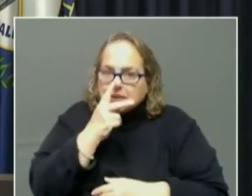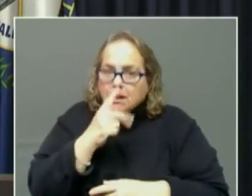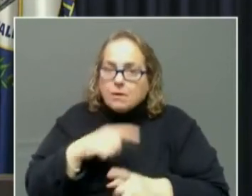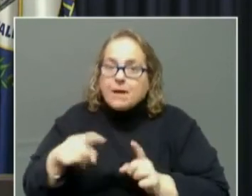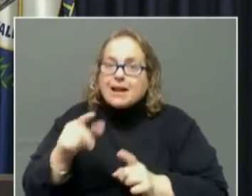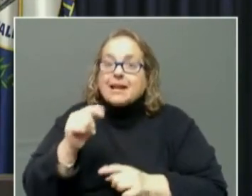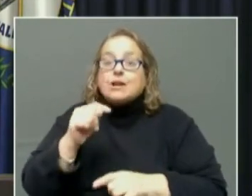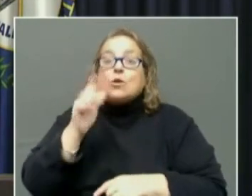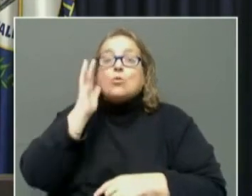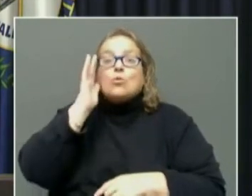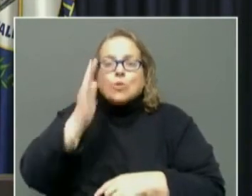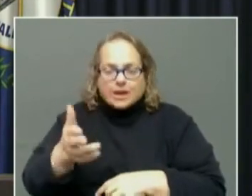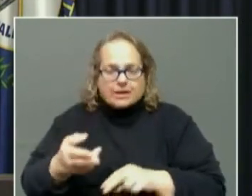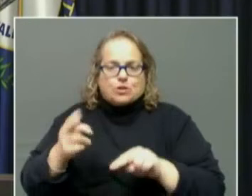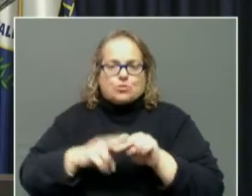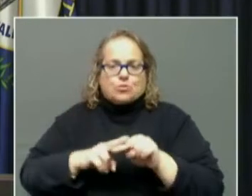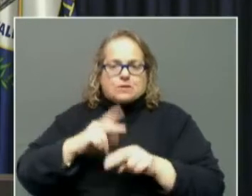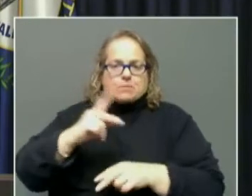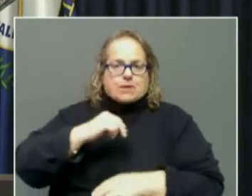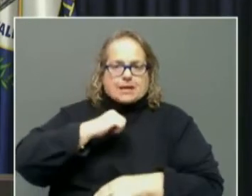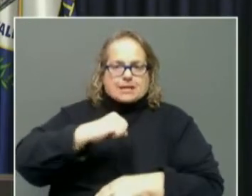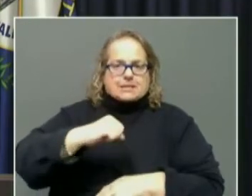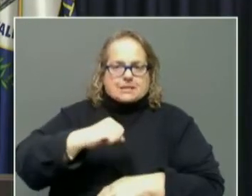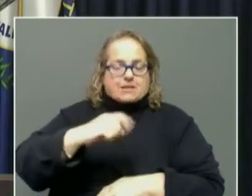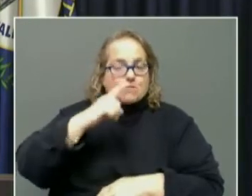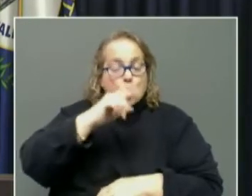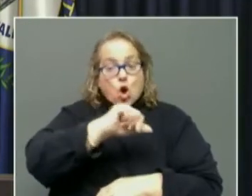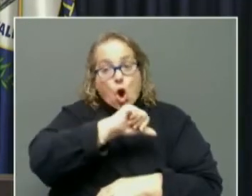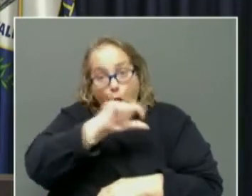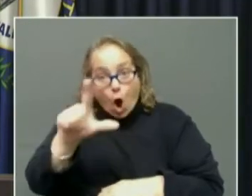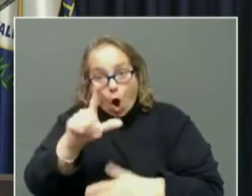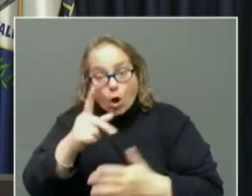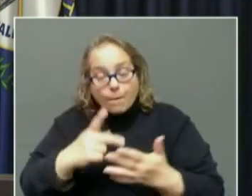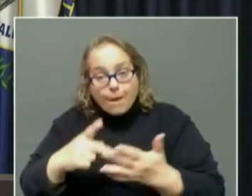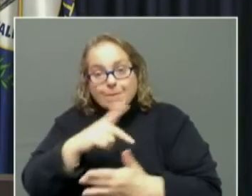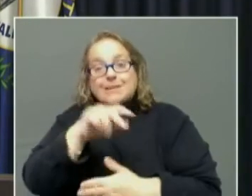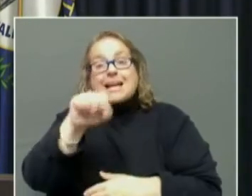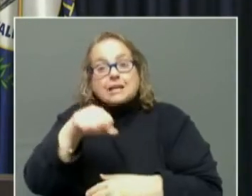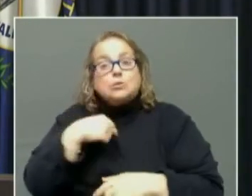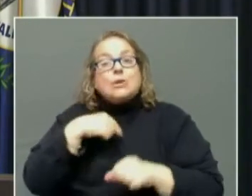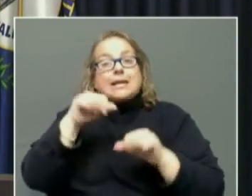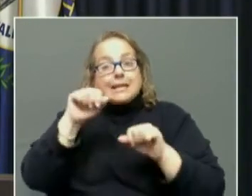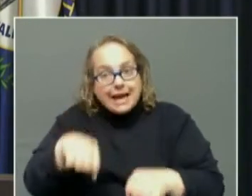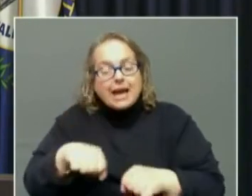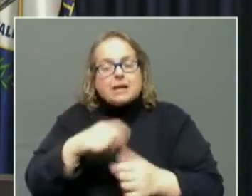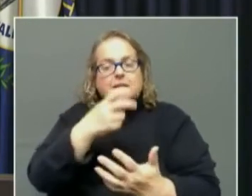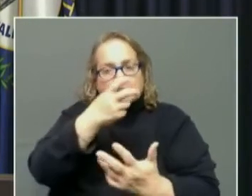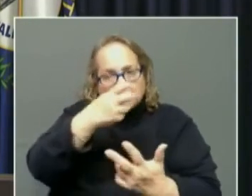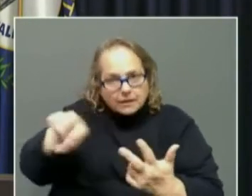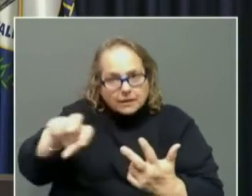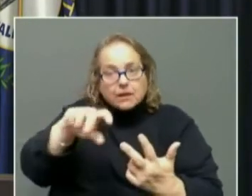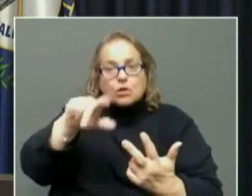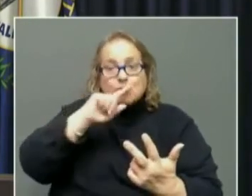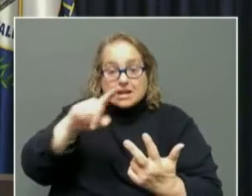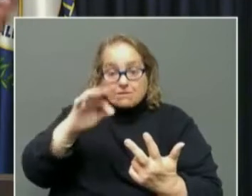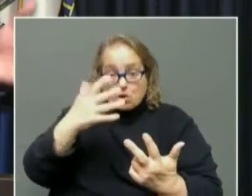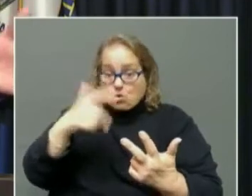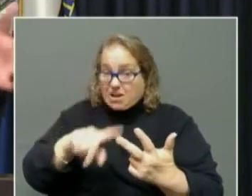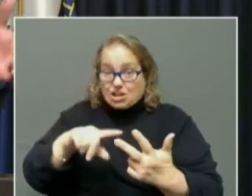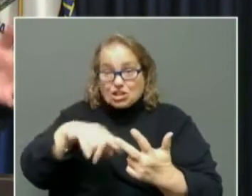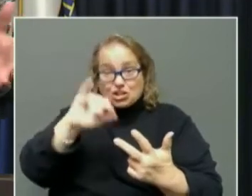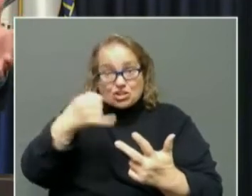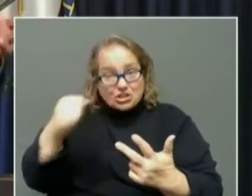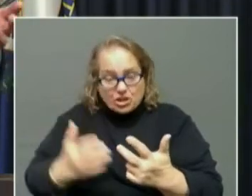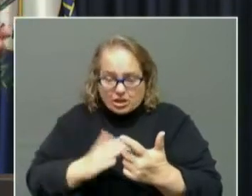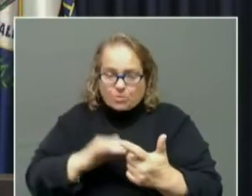hesitancy. Now, for all of those populations, yes, we can get you the Pfizer and Moderna vaccine. Actually, we can